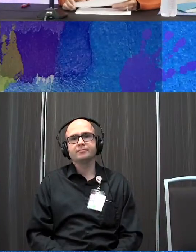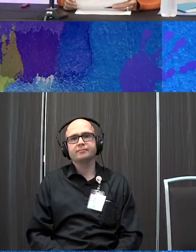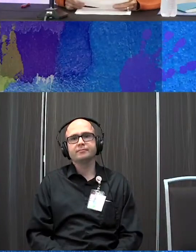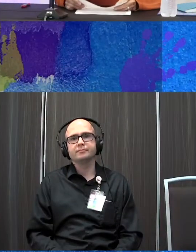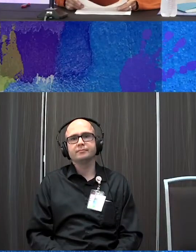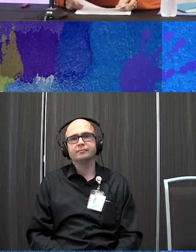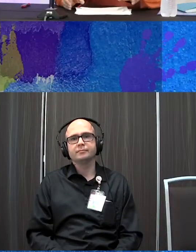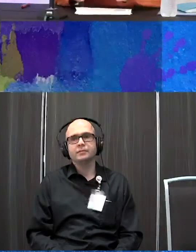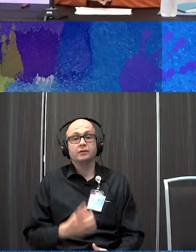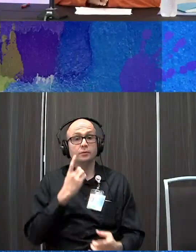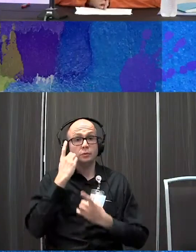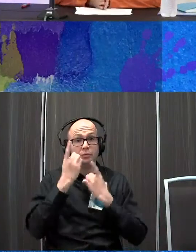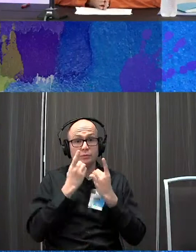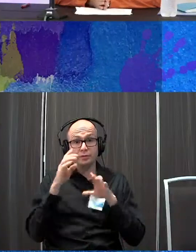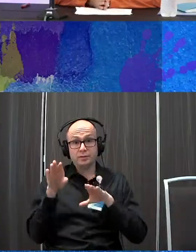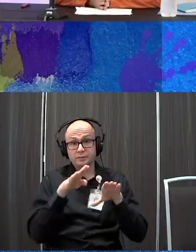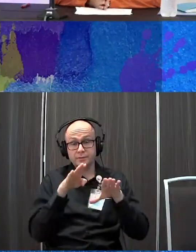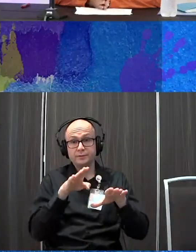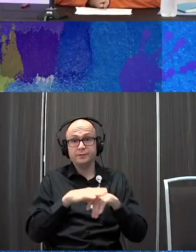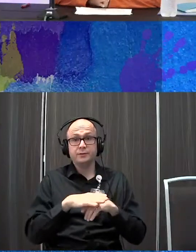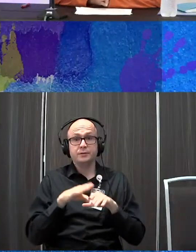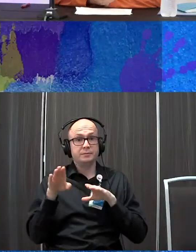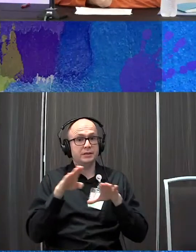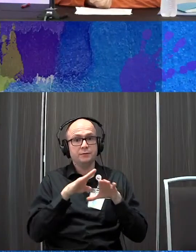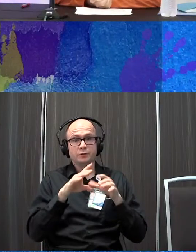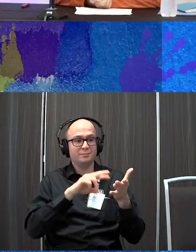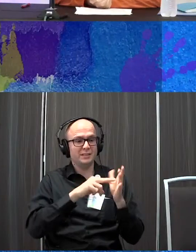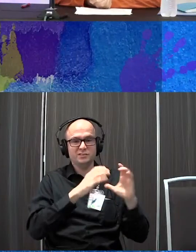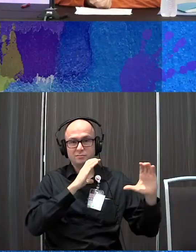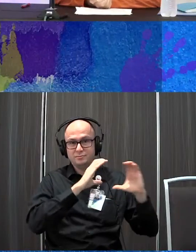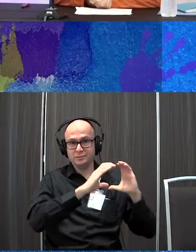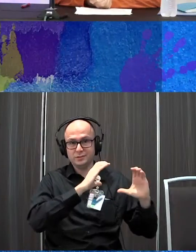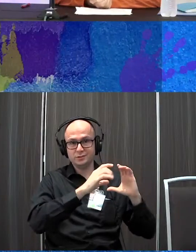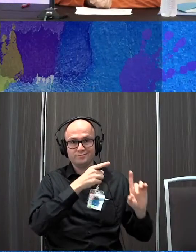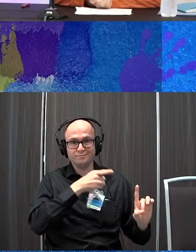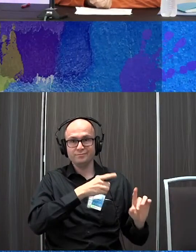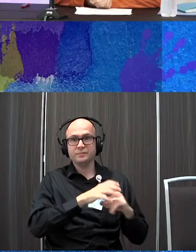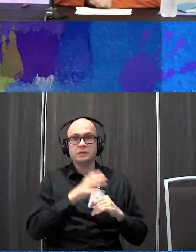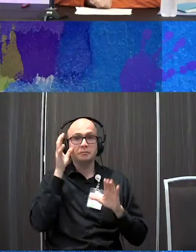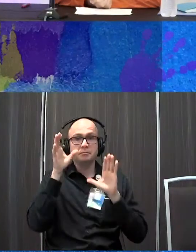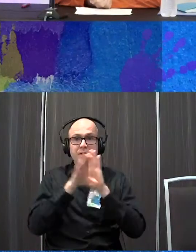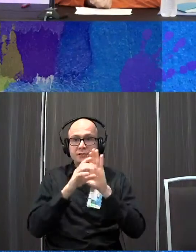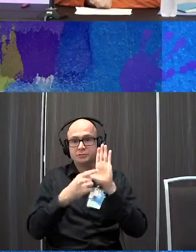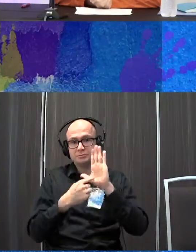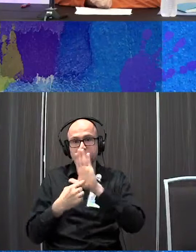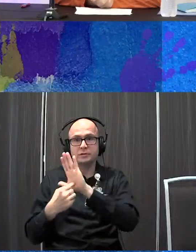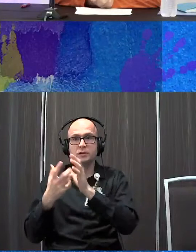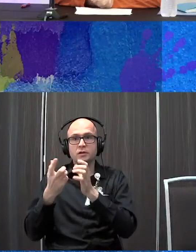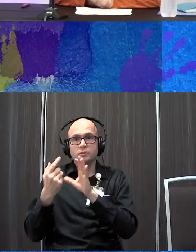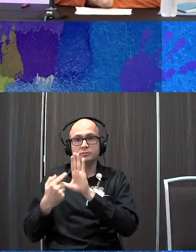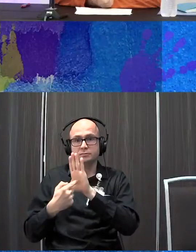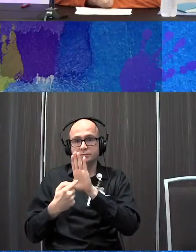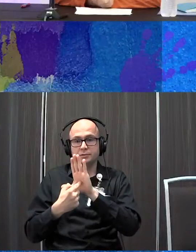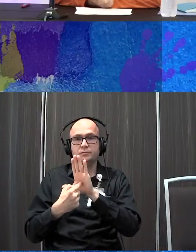So when we think about behavior, all behavior is communication. And so I put a bunch of pictures up here because I really wanted to